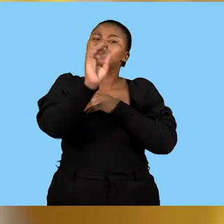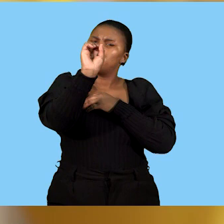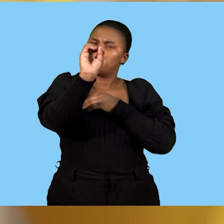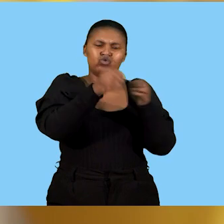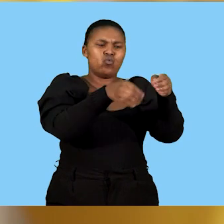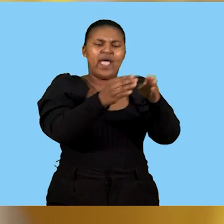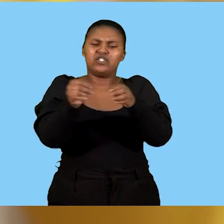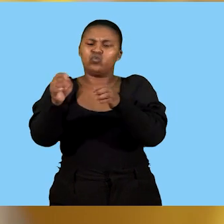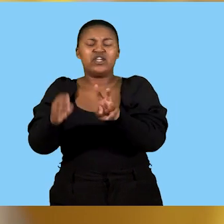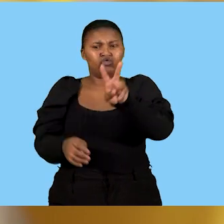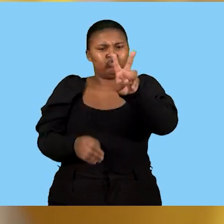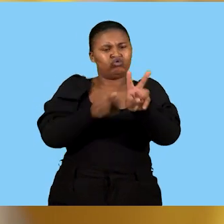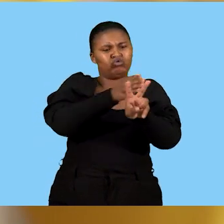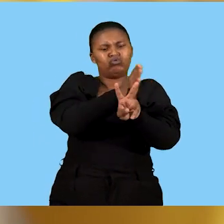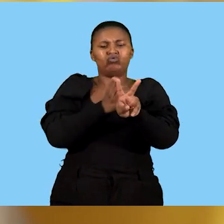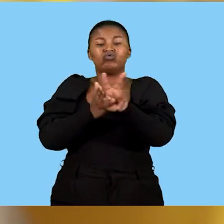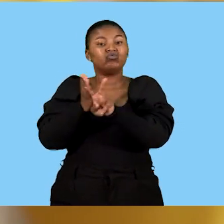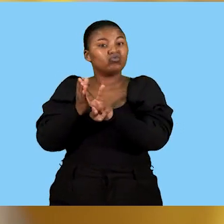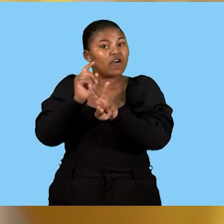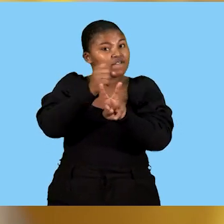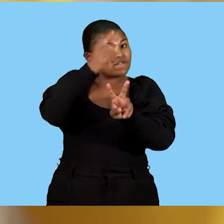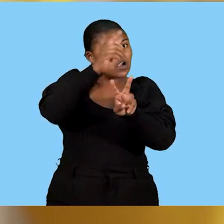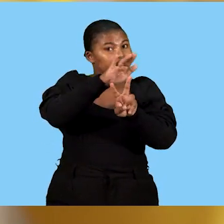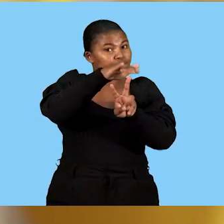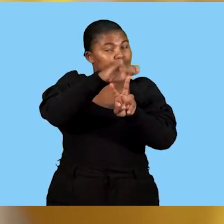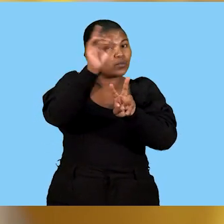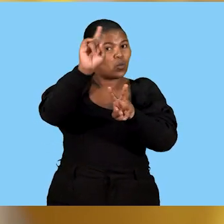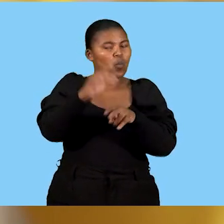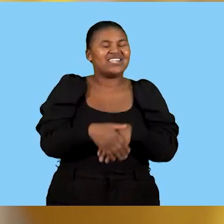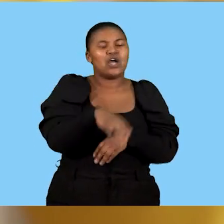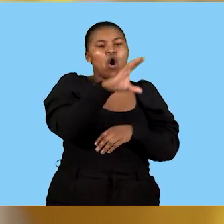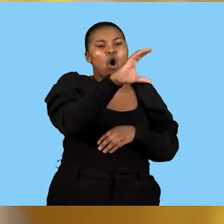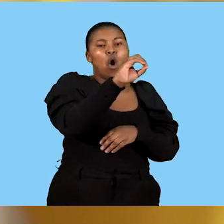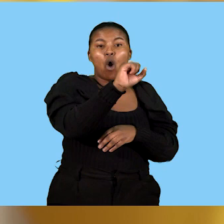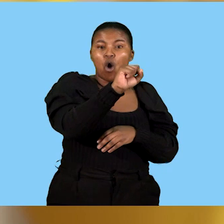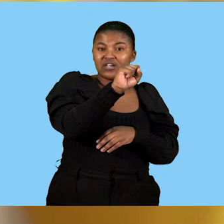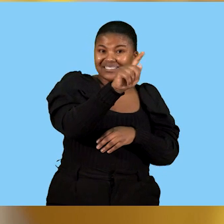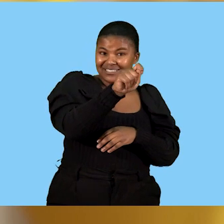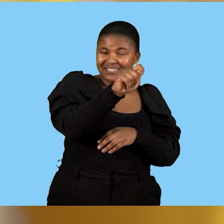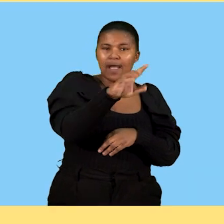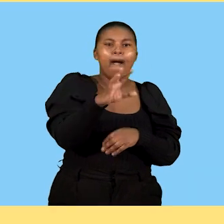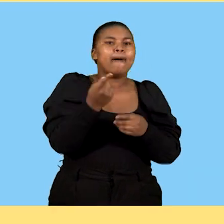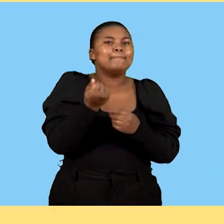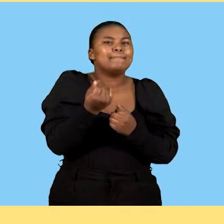to consider when we talk about depreciation. And the first one is what we call the cost price method.